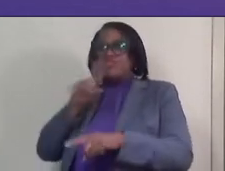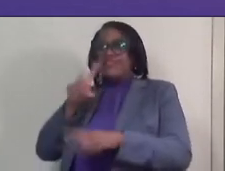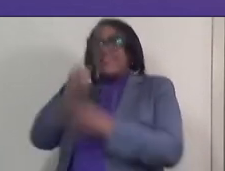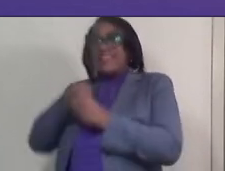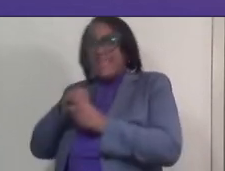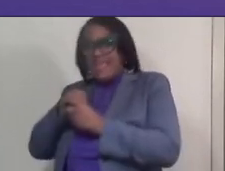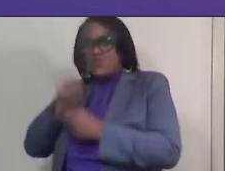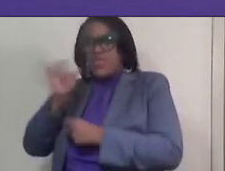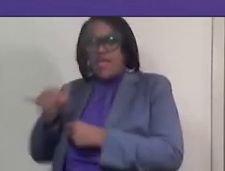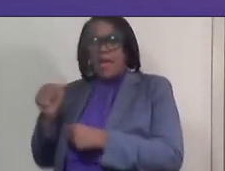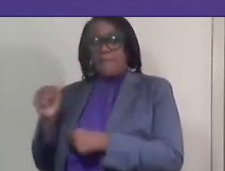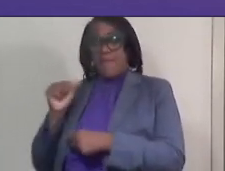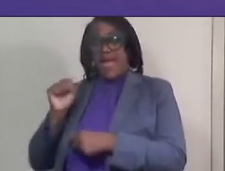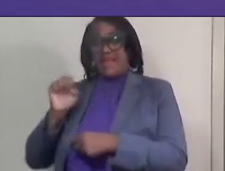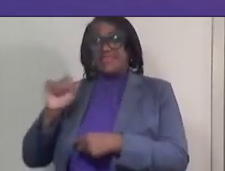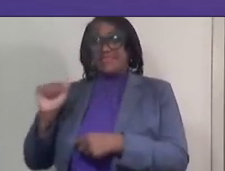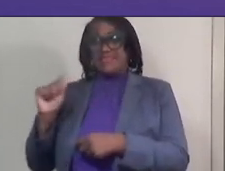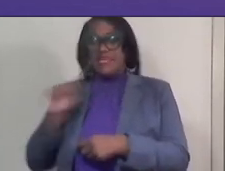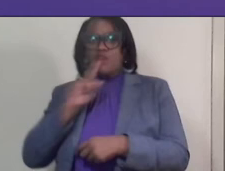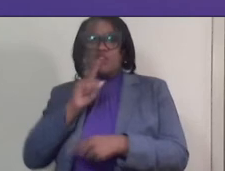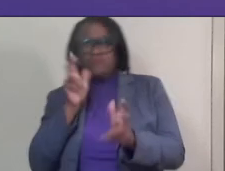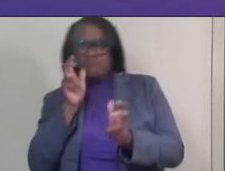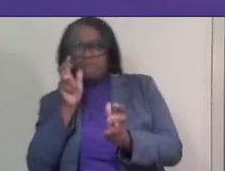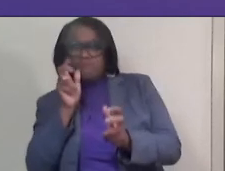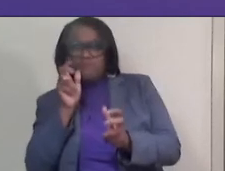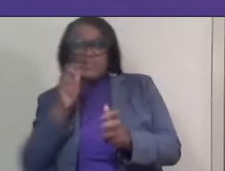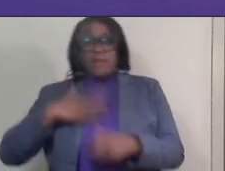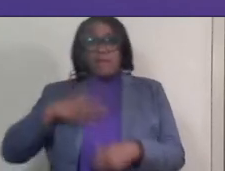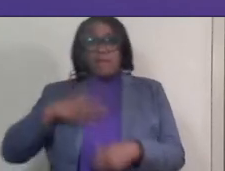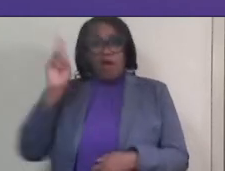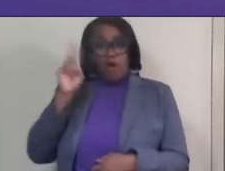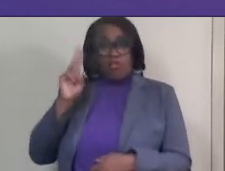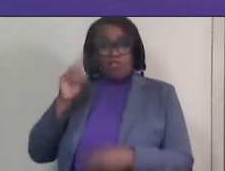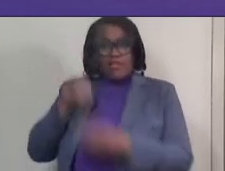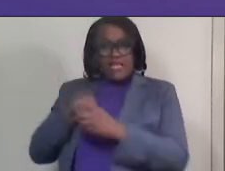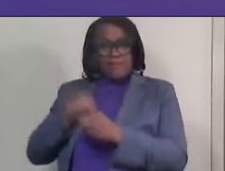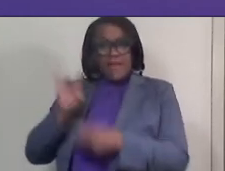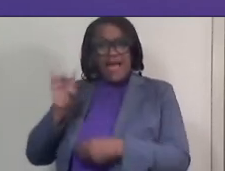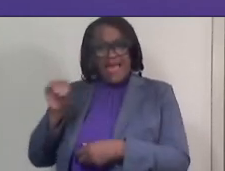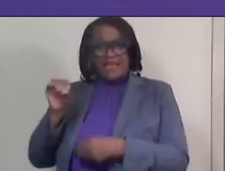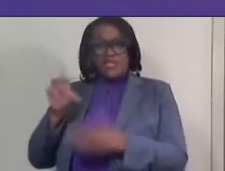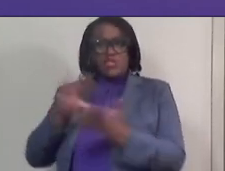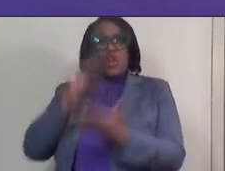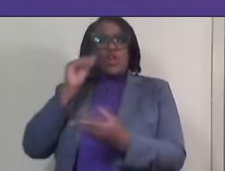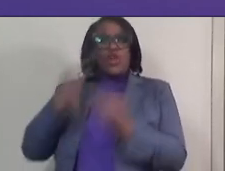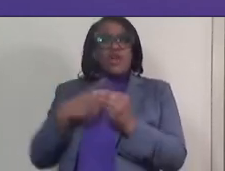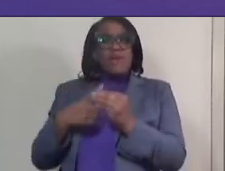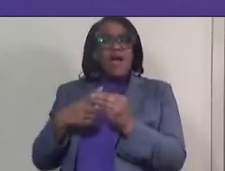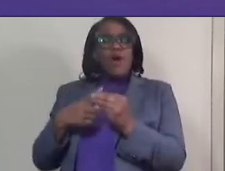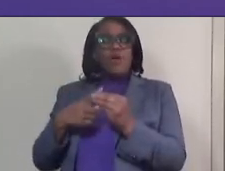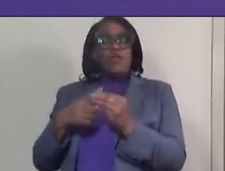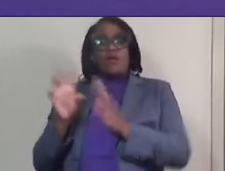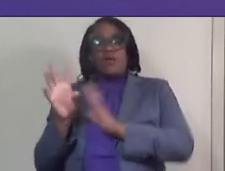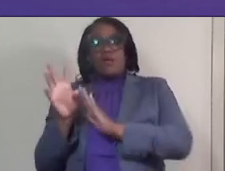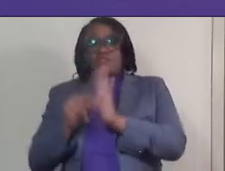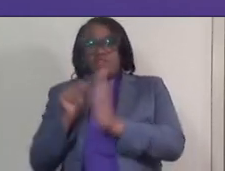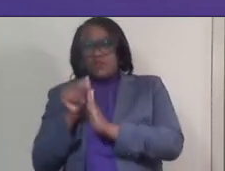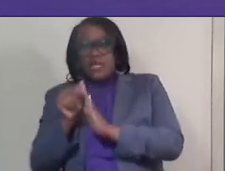and my uncle, who was in his 80s, to learn about the video cameras and actually be our videographer.